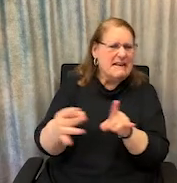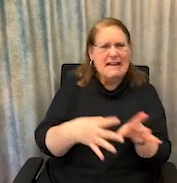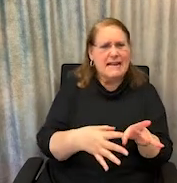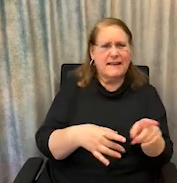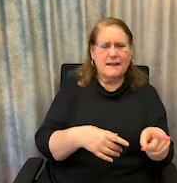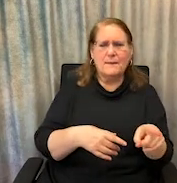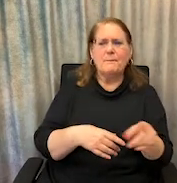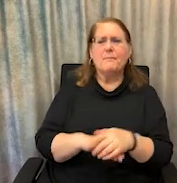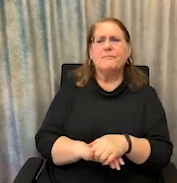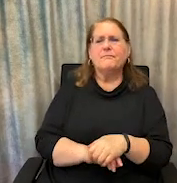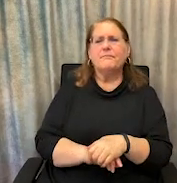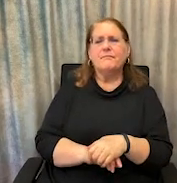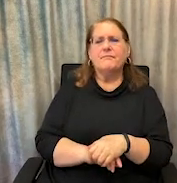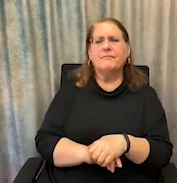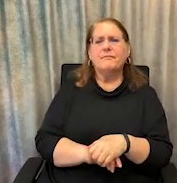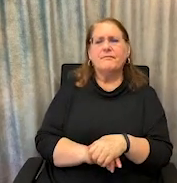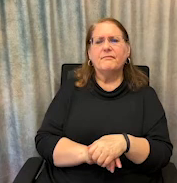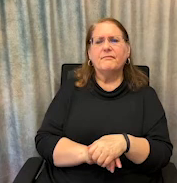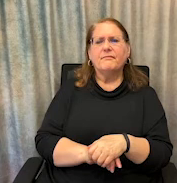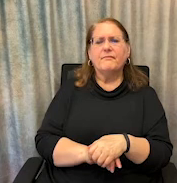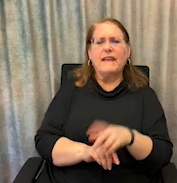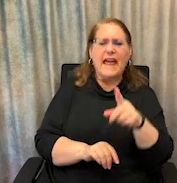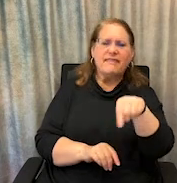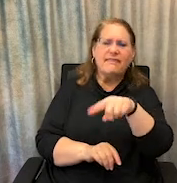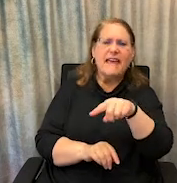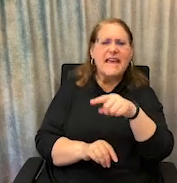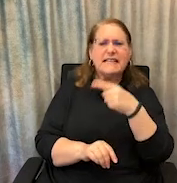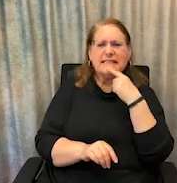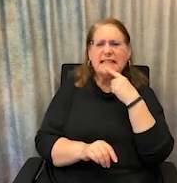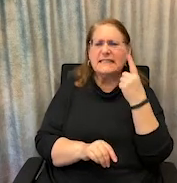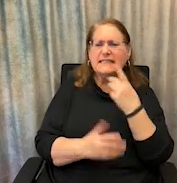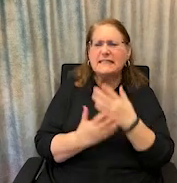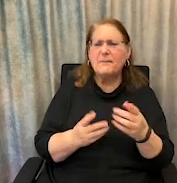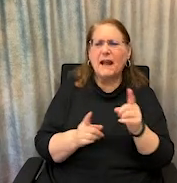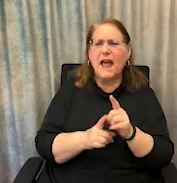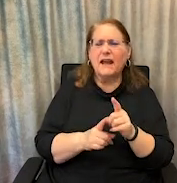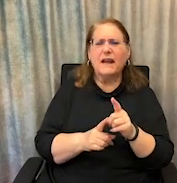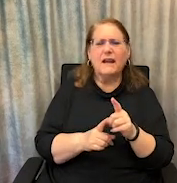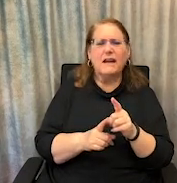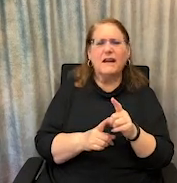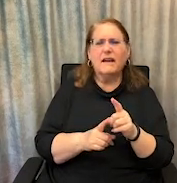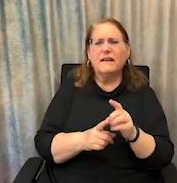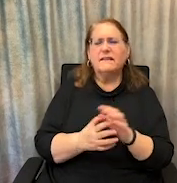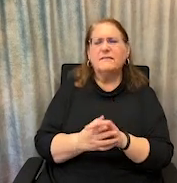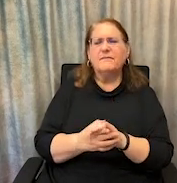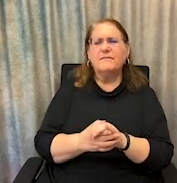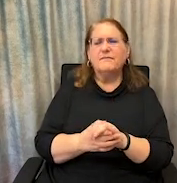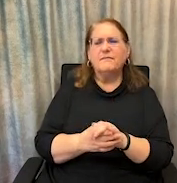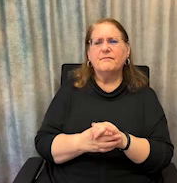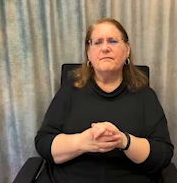people. They hate him, and they say something like, we are all the